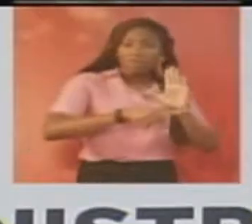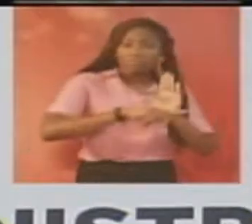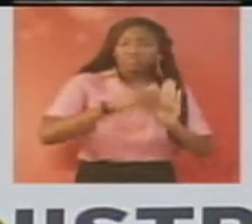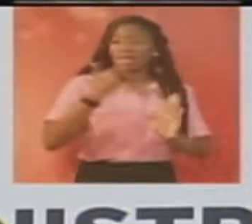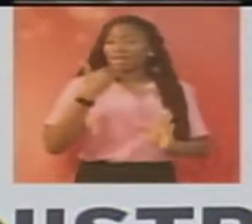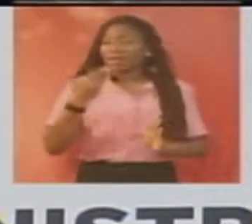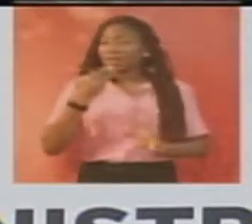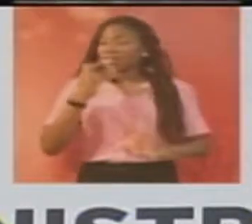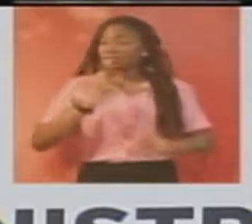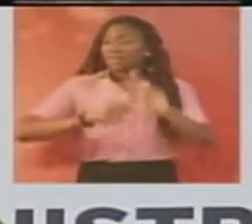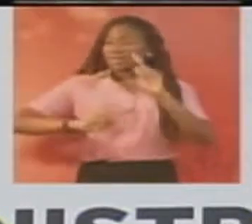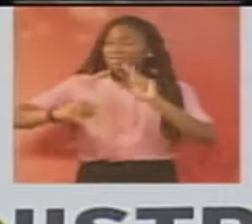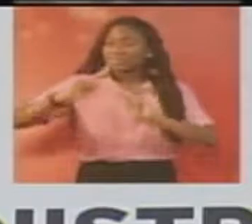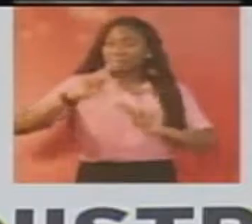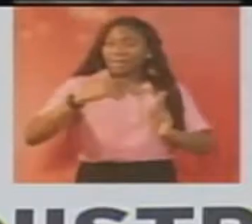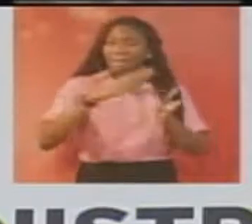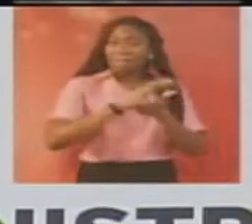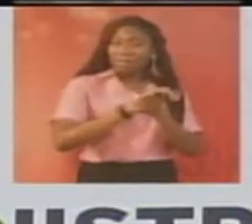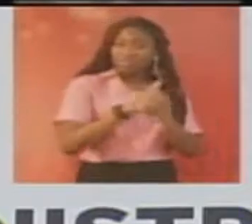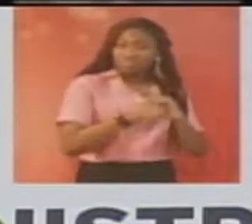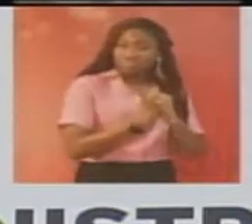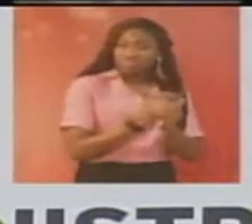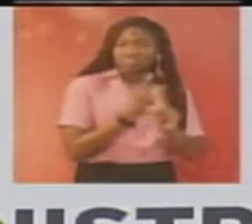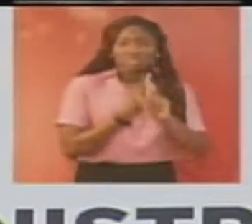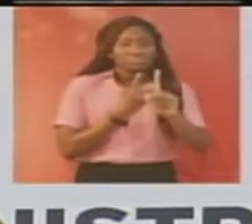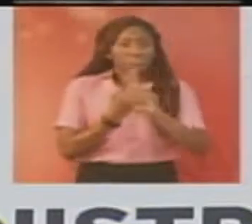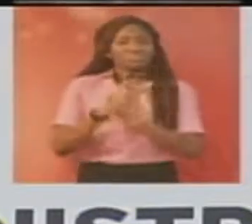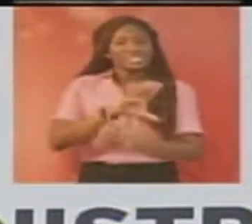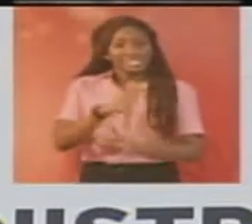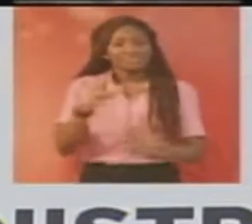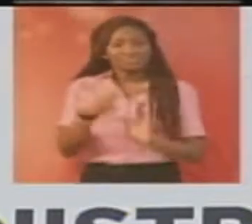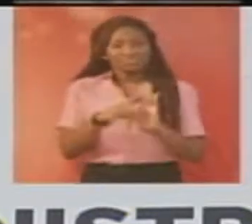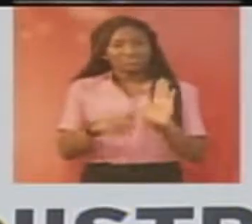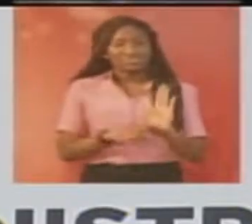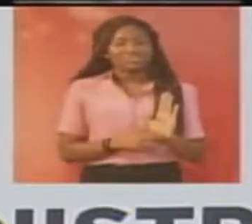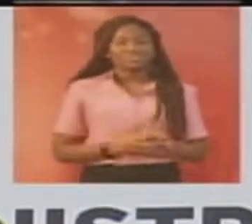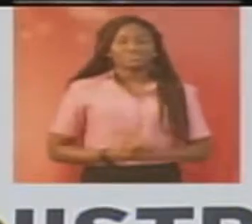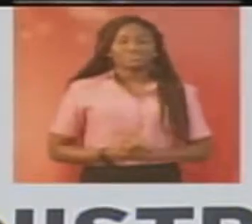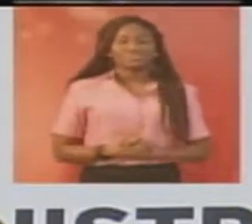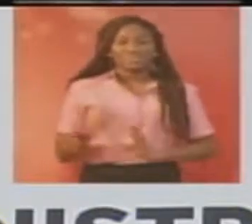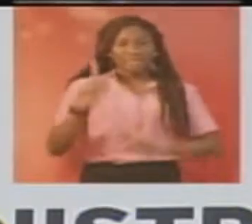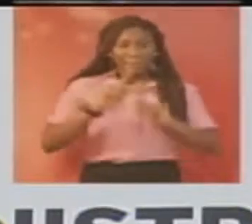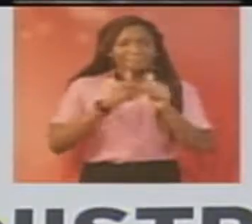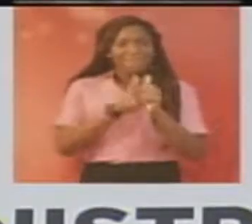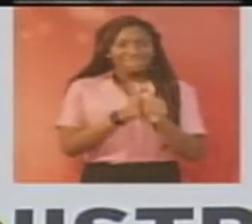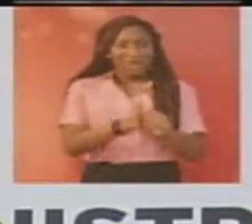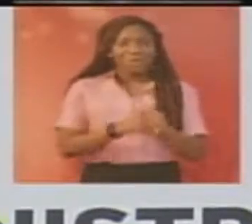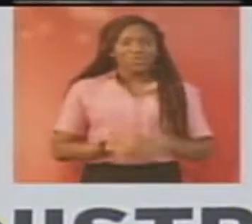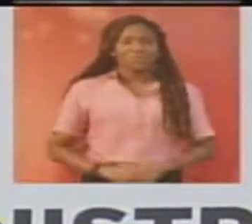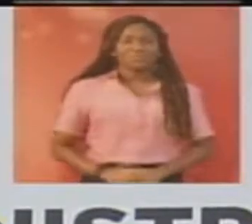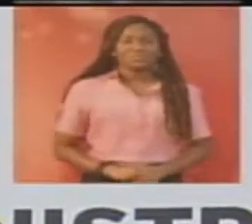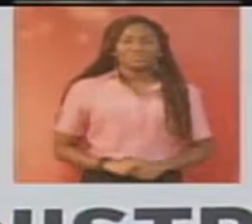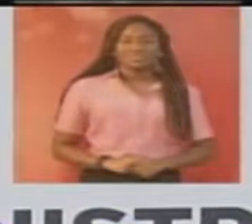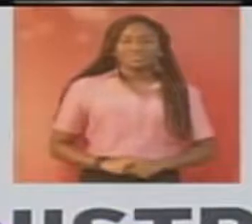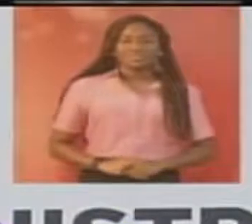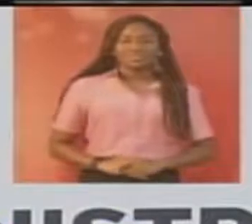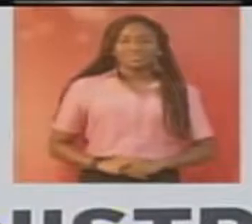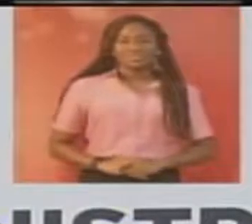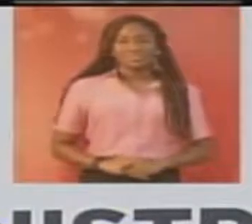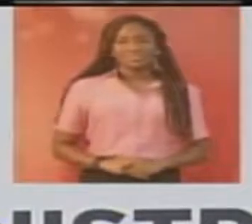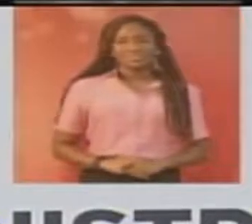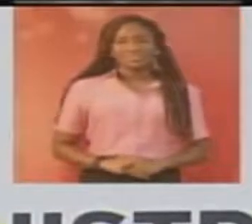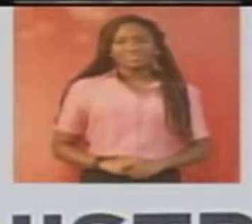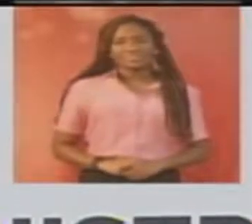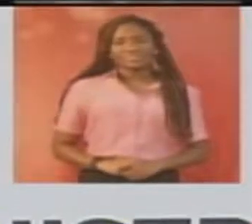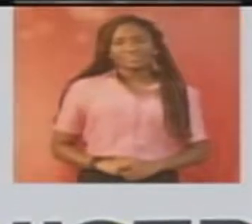which to some extent that has been acknowledged and has been followed. The 30 per